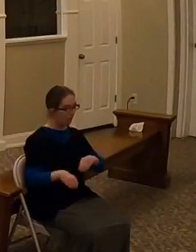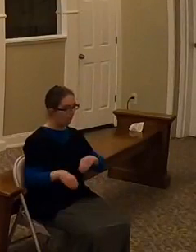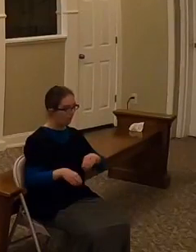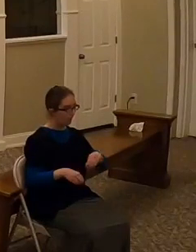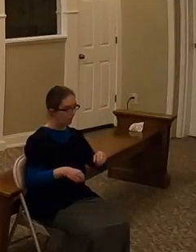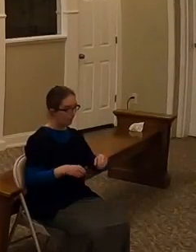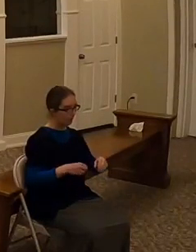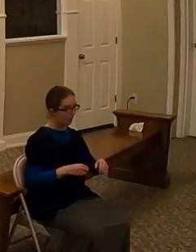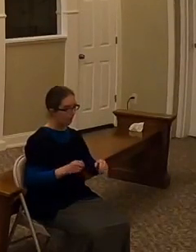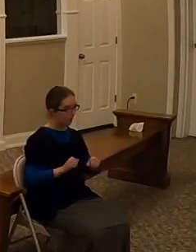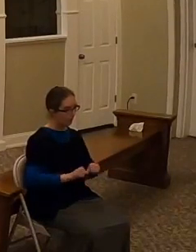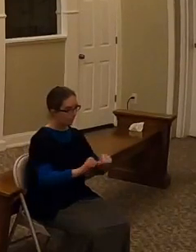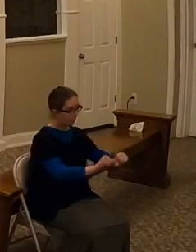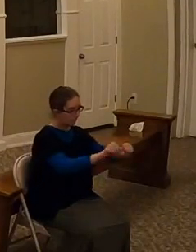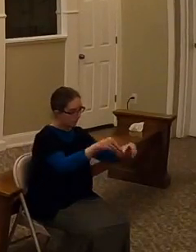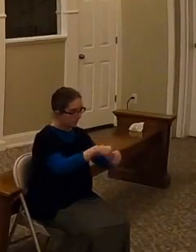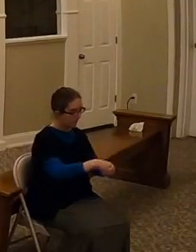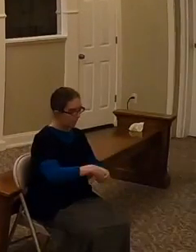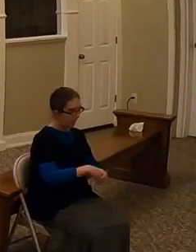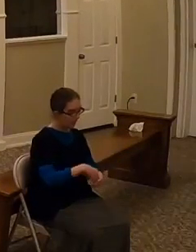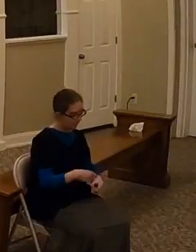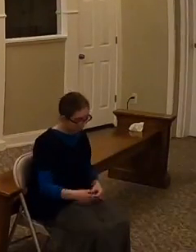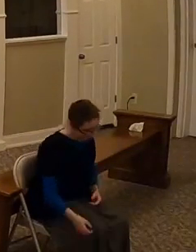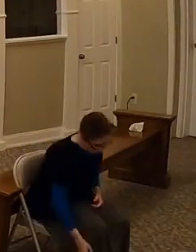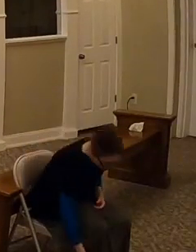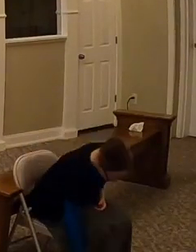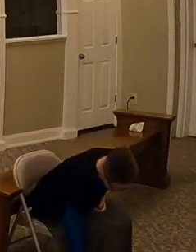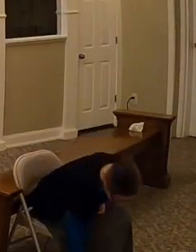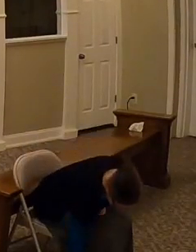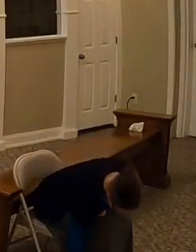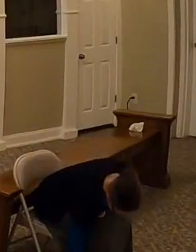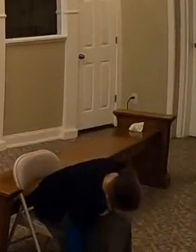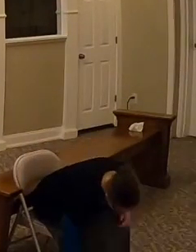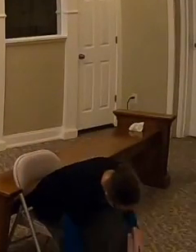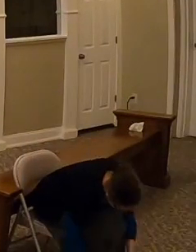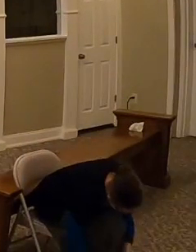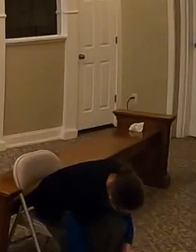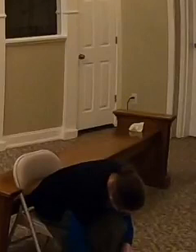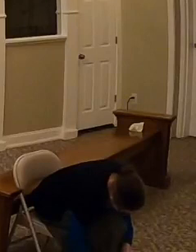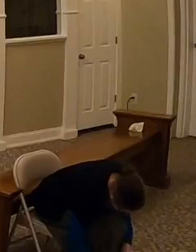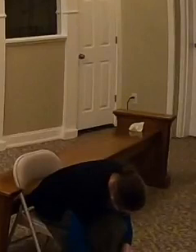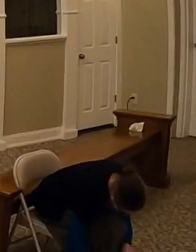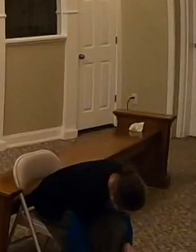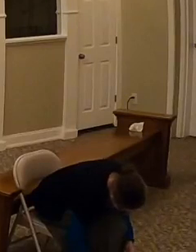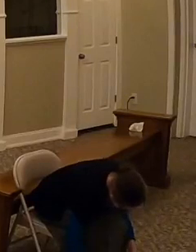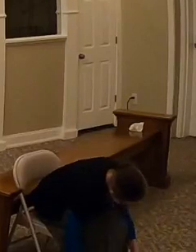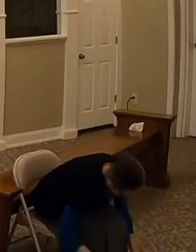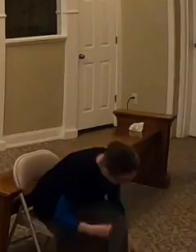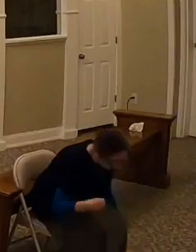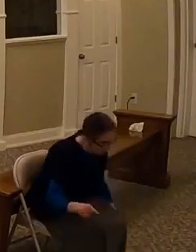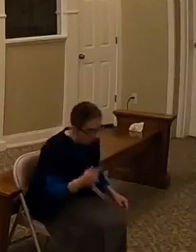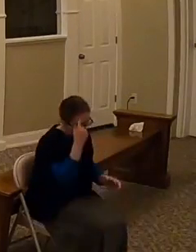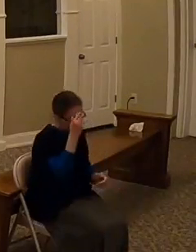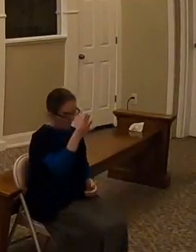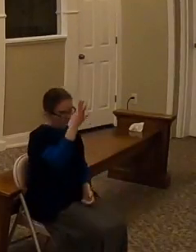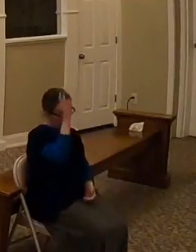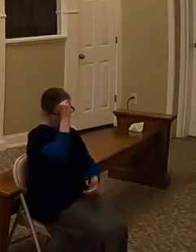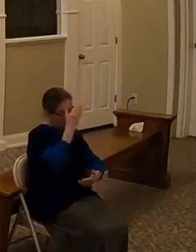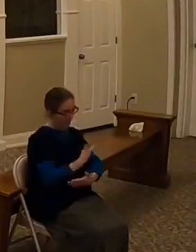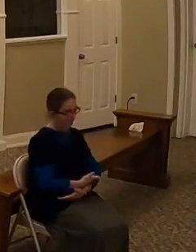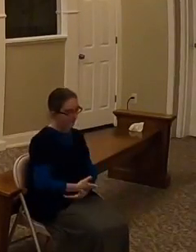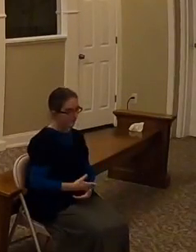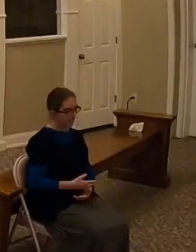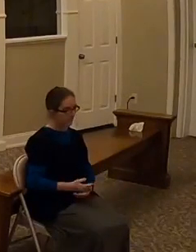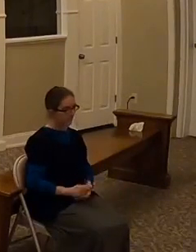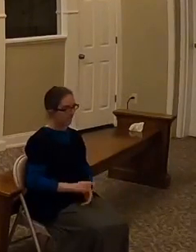doctrine. Continue in them. What doctrine? The doctrine of the Father, Son, and Holy Ghost? That don't